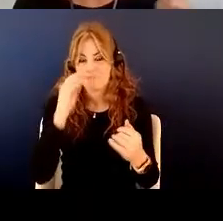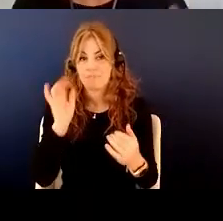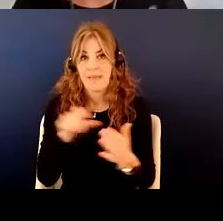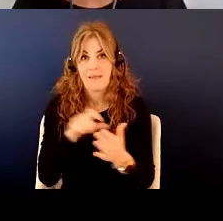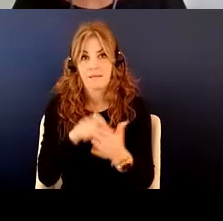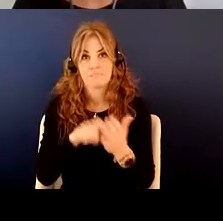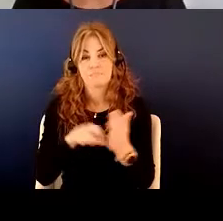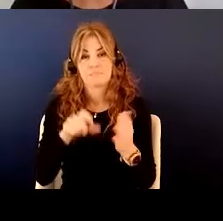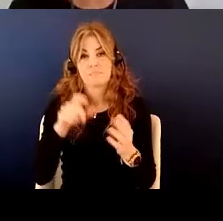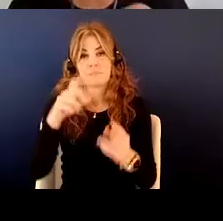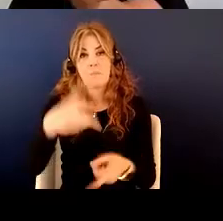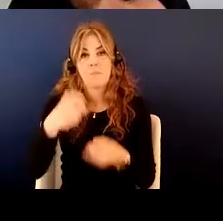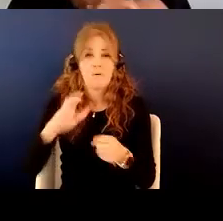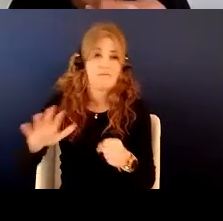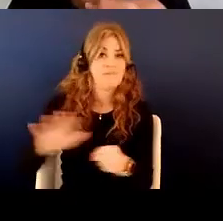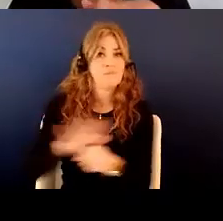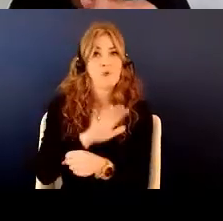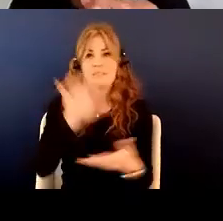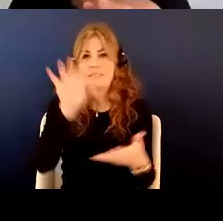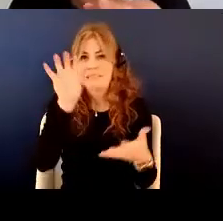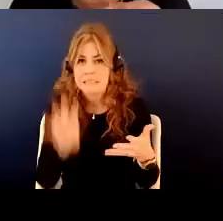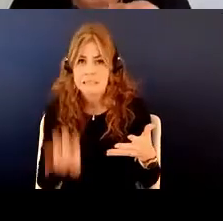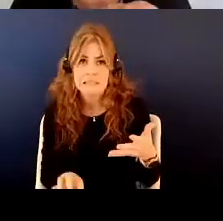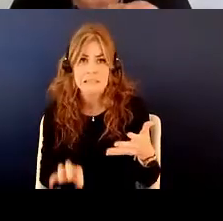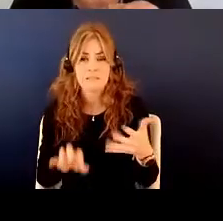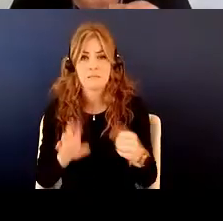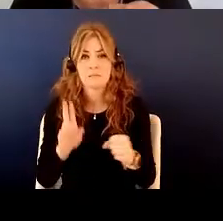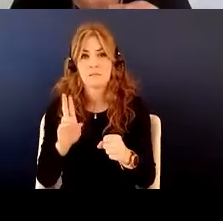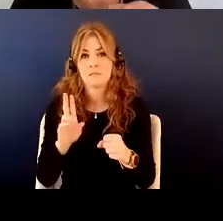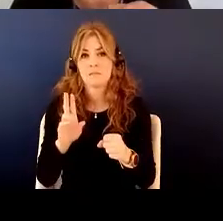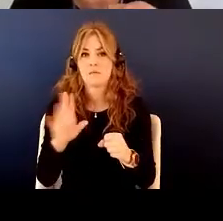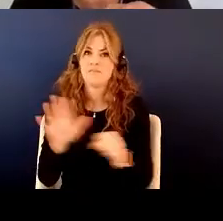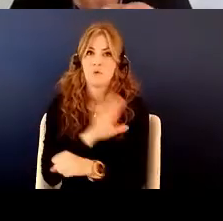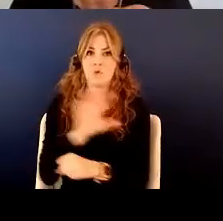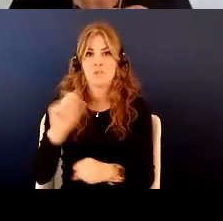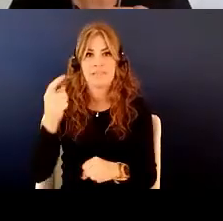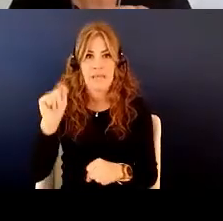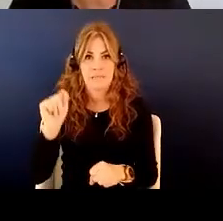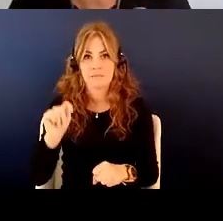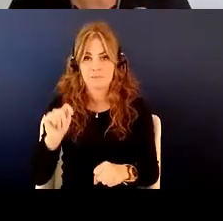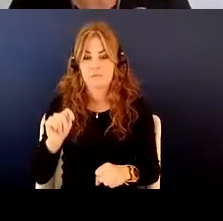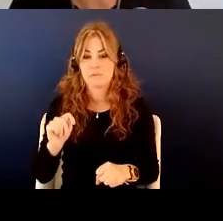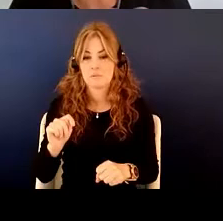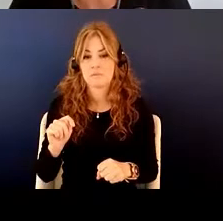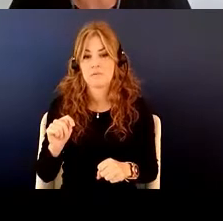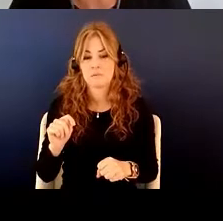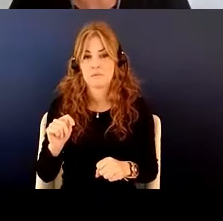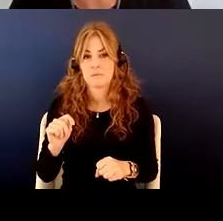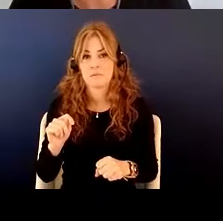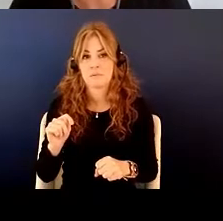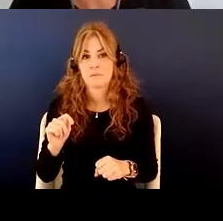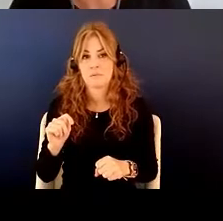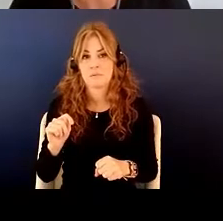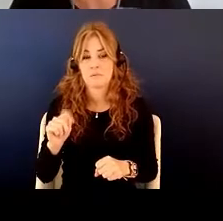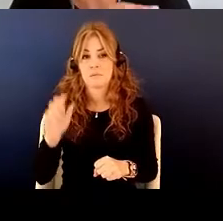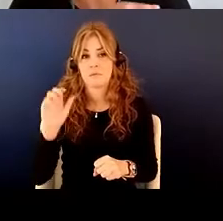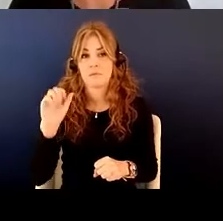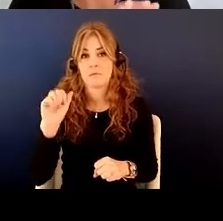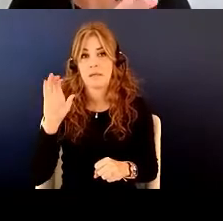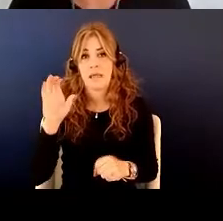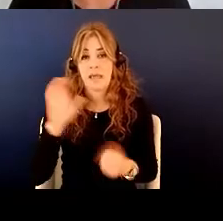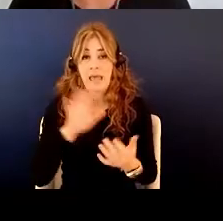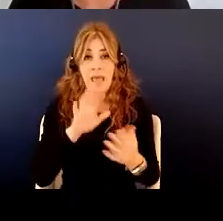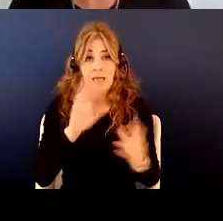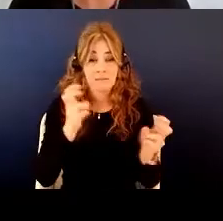pull the full text of those studies you think are going to be relevant for your review. And while abstract and title screening can